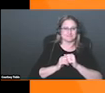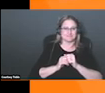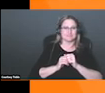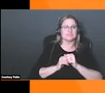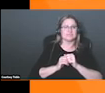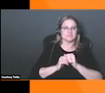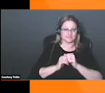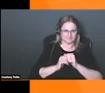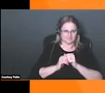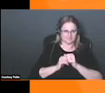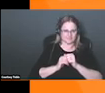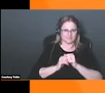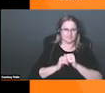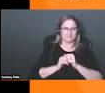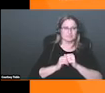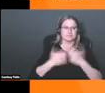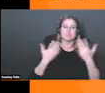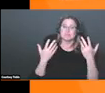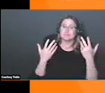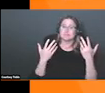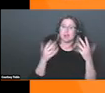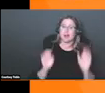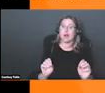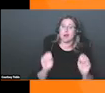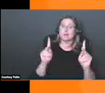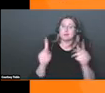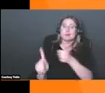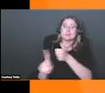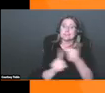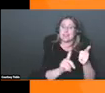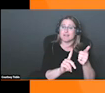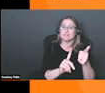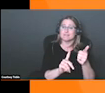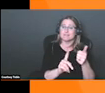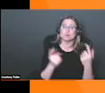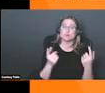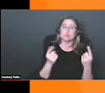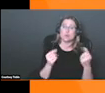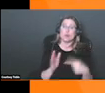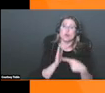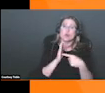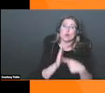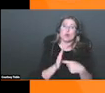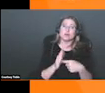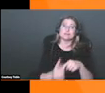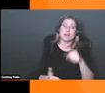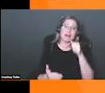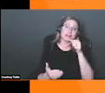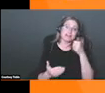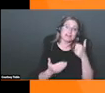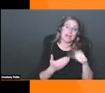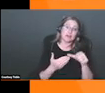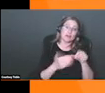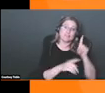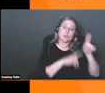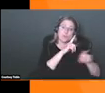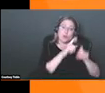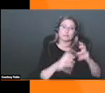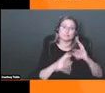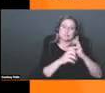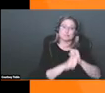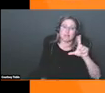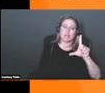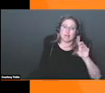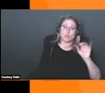create your own opportunity. And the way you can do this, it's called the letter of inquiry, but it's any kind